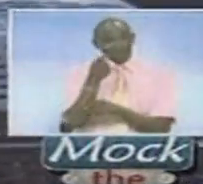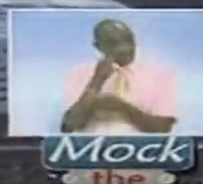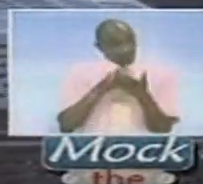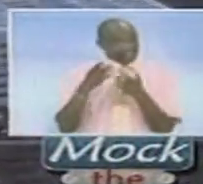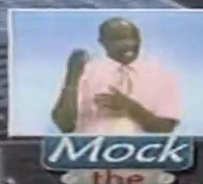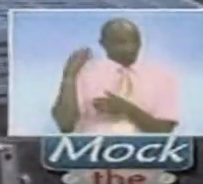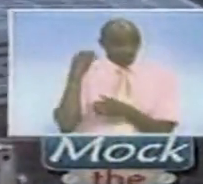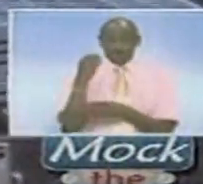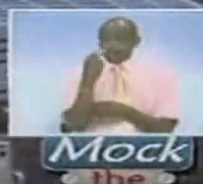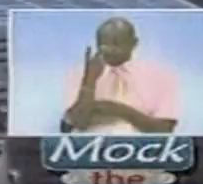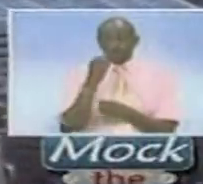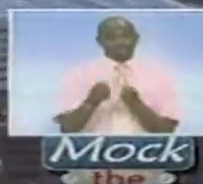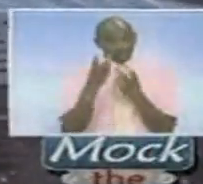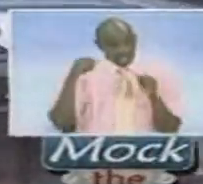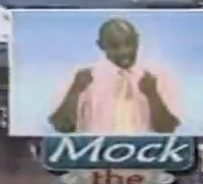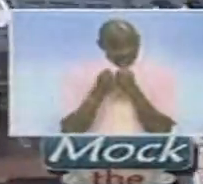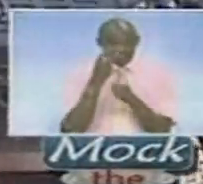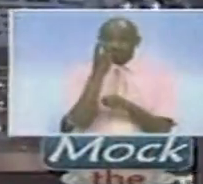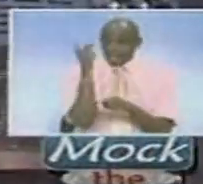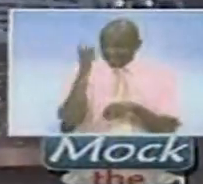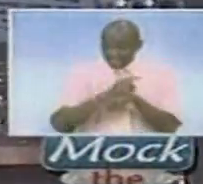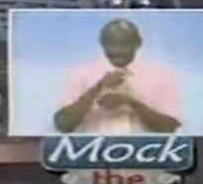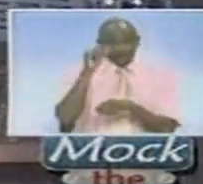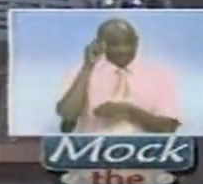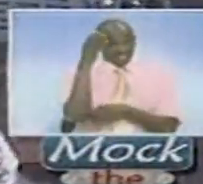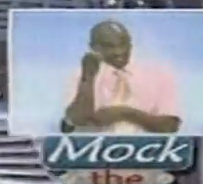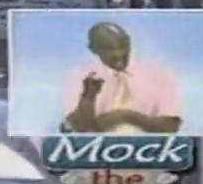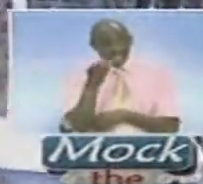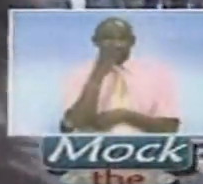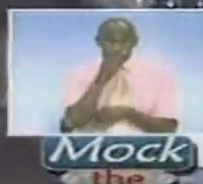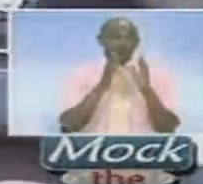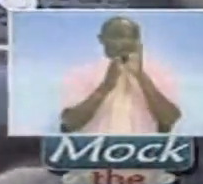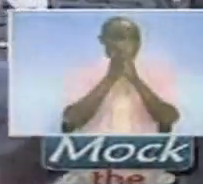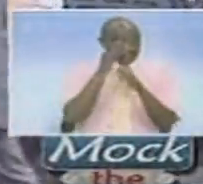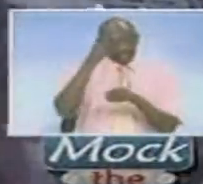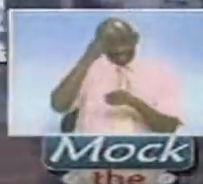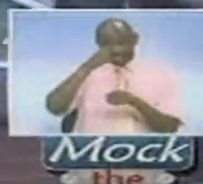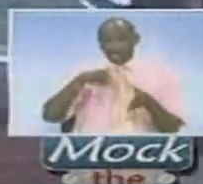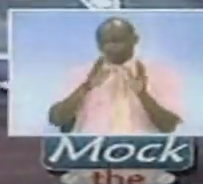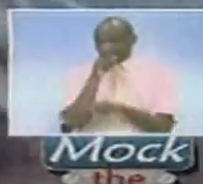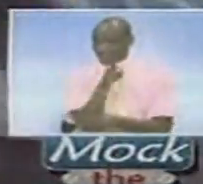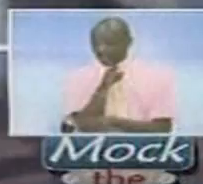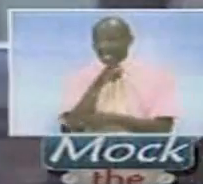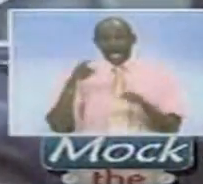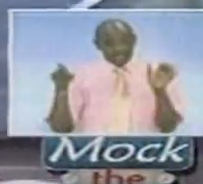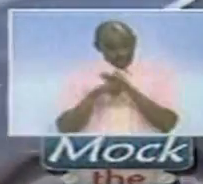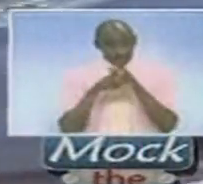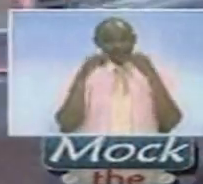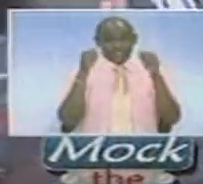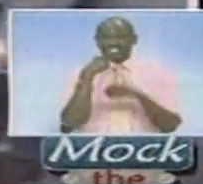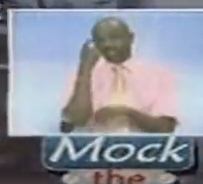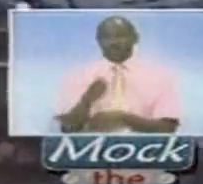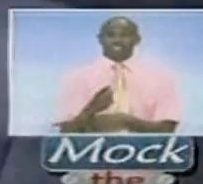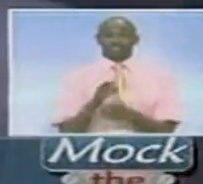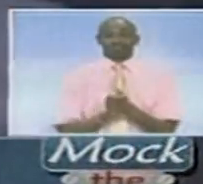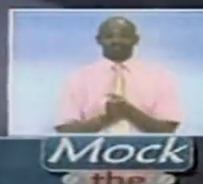three explosions rocked the country within 24 hours, one in Mombasa and two in buses on the Thika Superhighway, and the deputy president went on record to